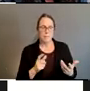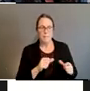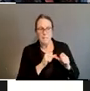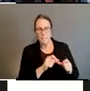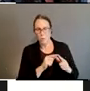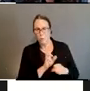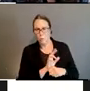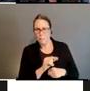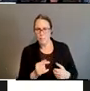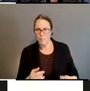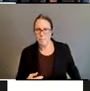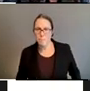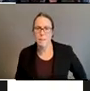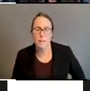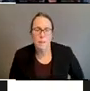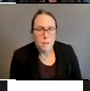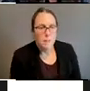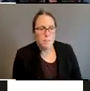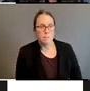it? So